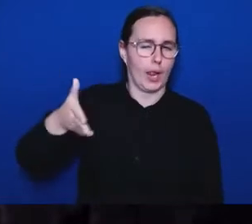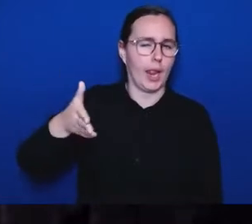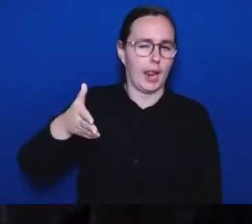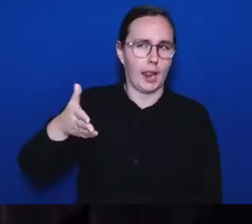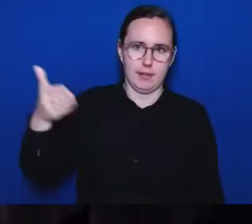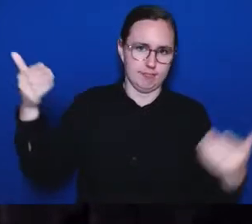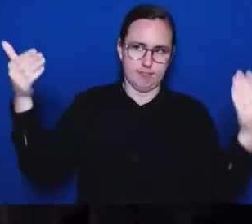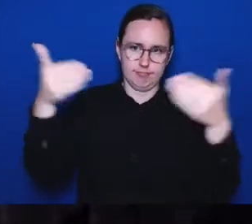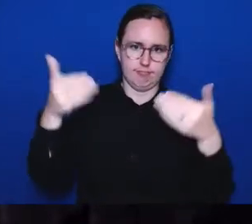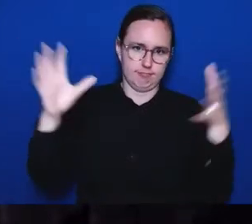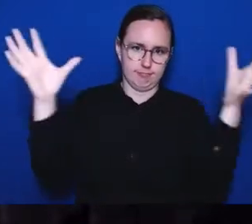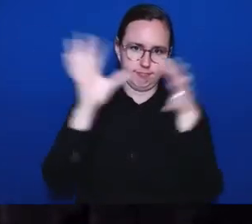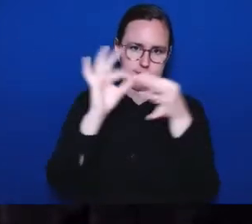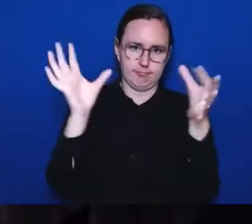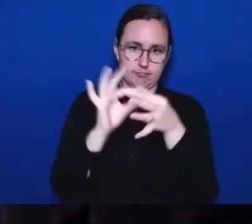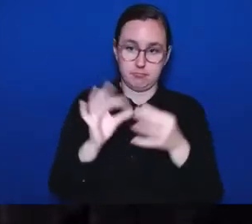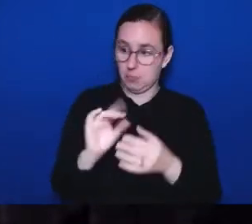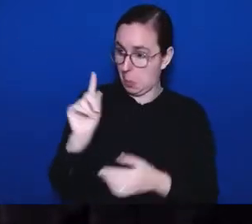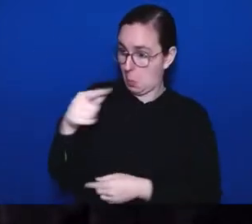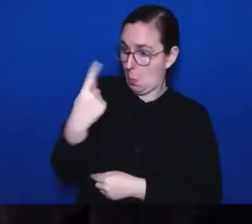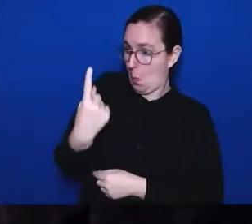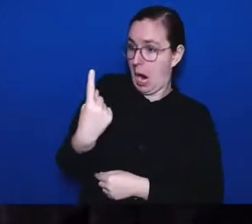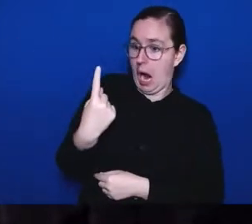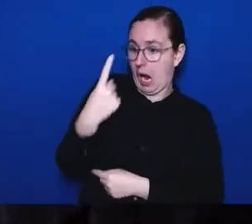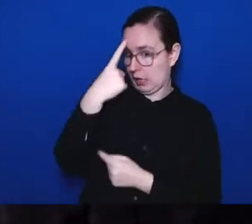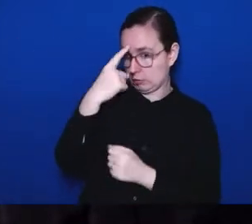that has 70 items in it. We need to